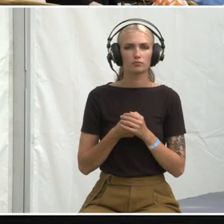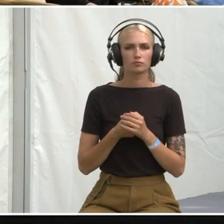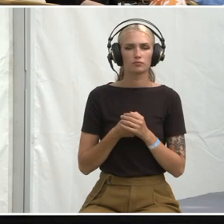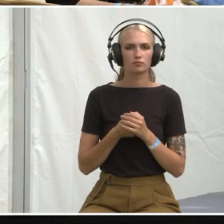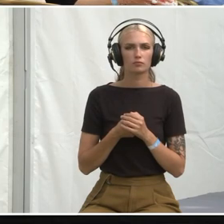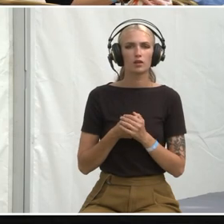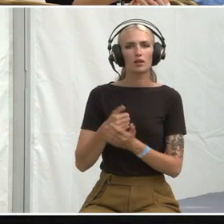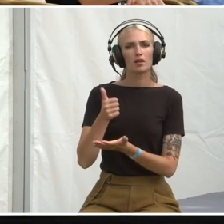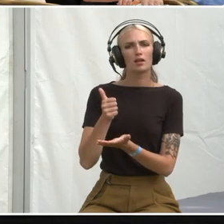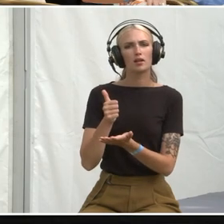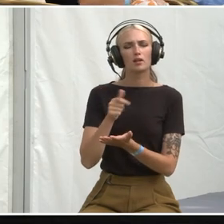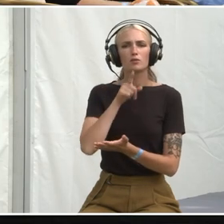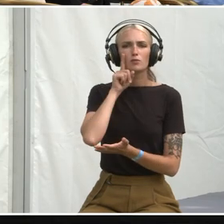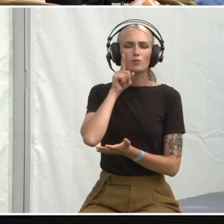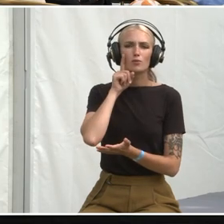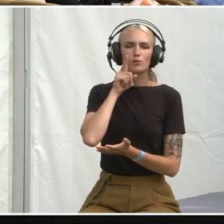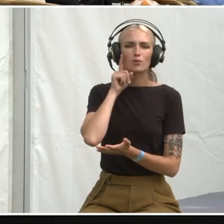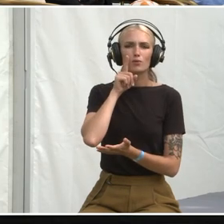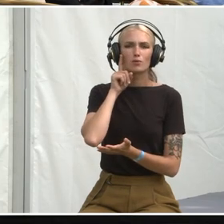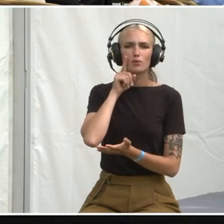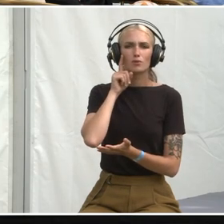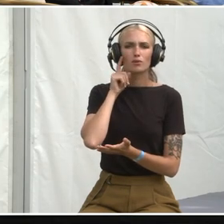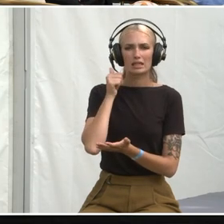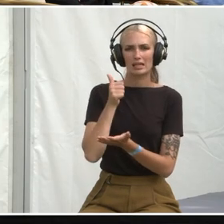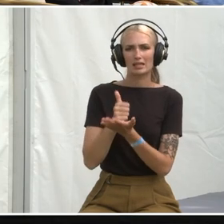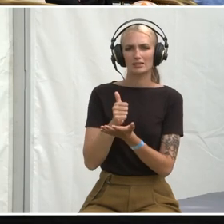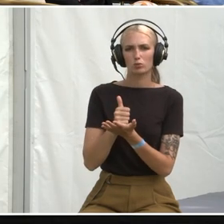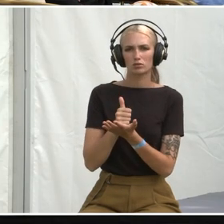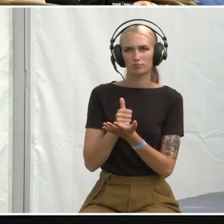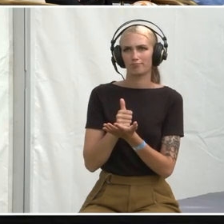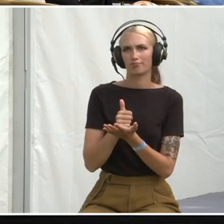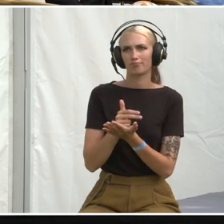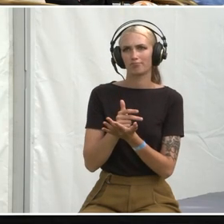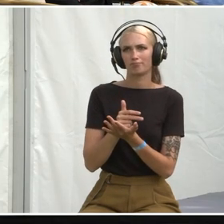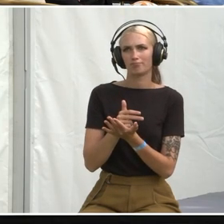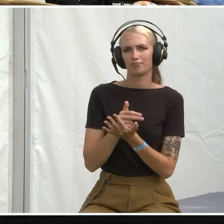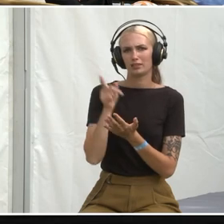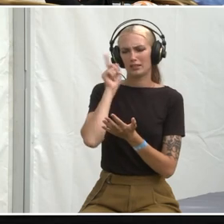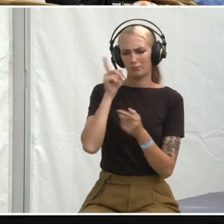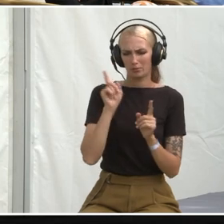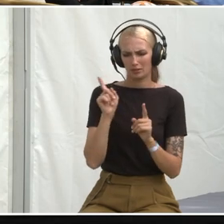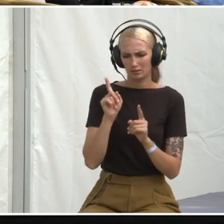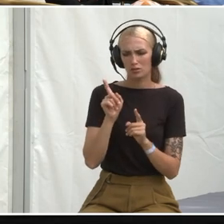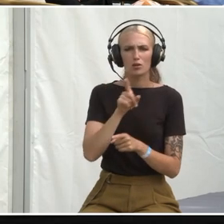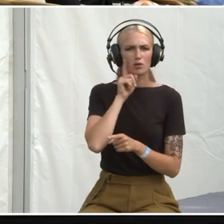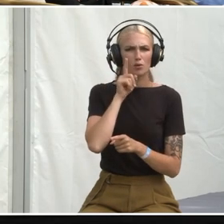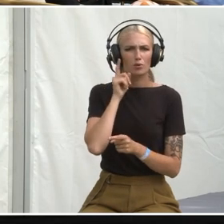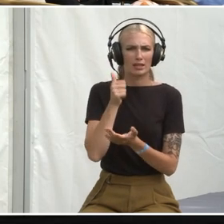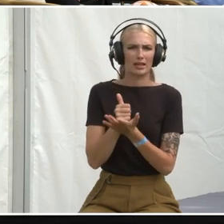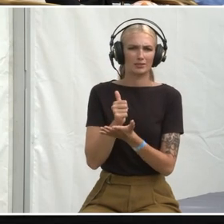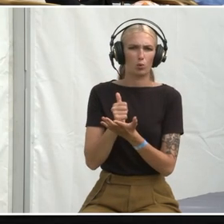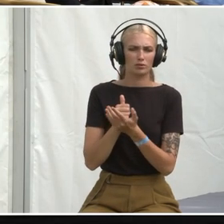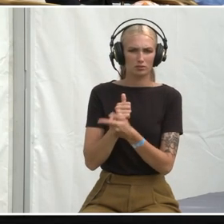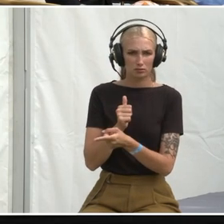Youth Research, Center for, what do they call it in Danish? Center for Ungdomsforskning in Danish, did